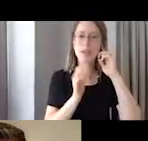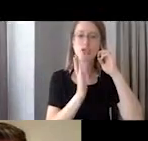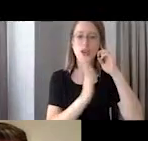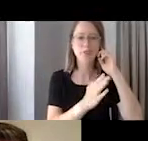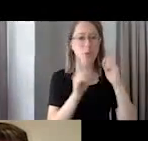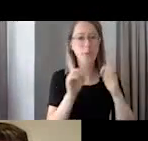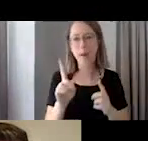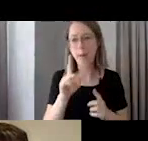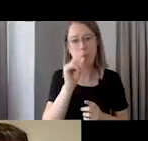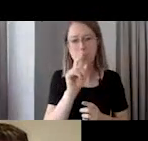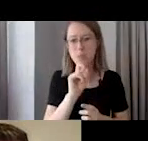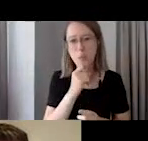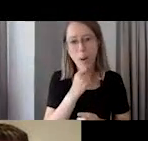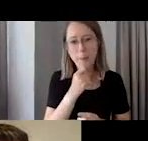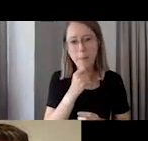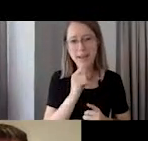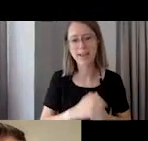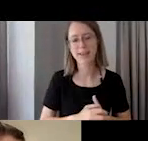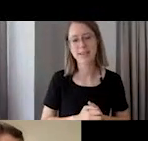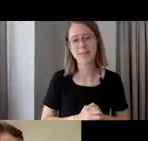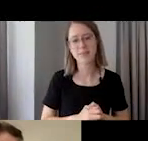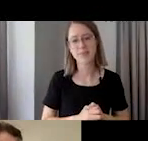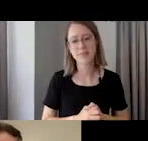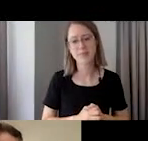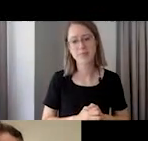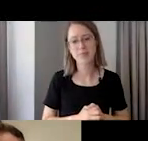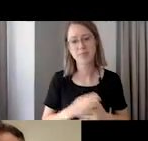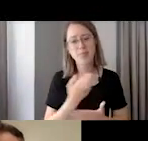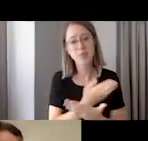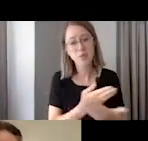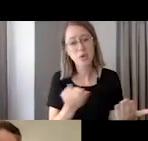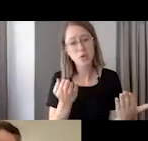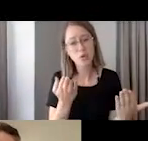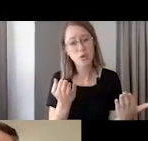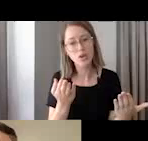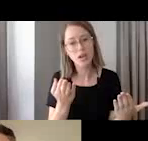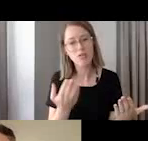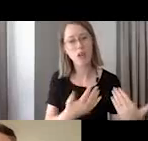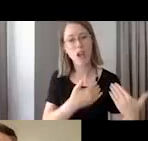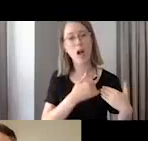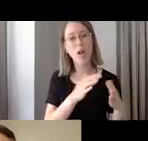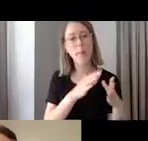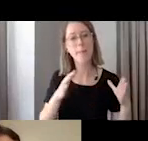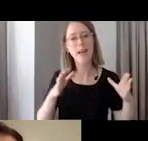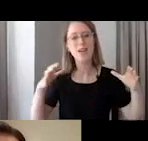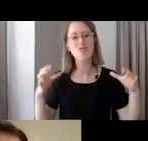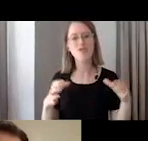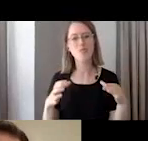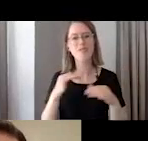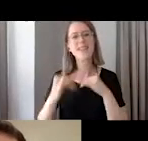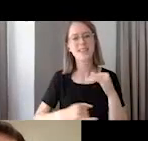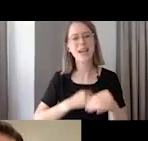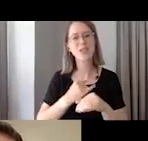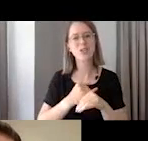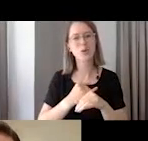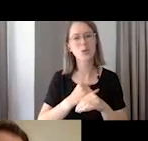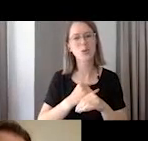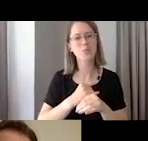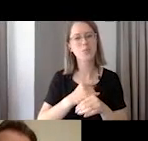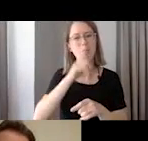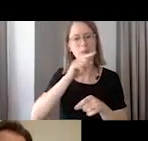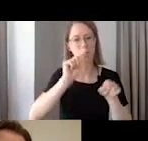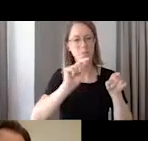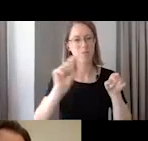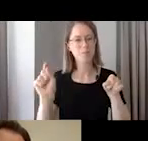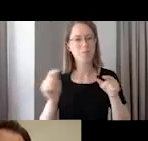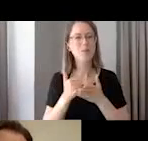be. So I think you can rely on a large group of international stakeholders to support